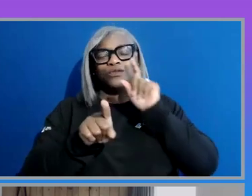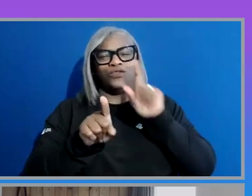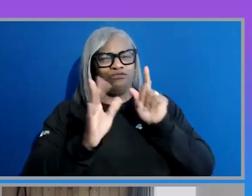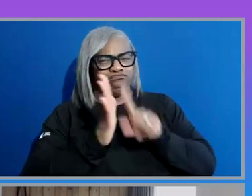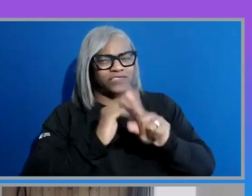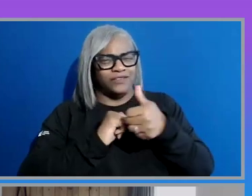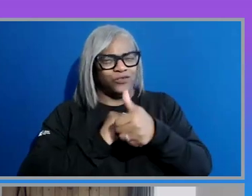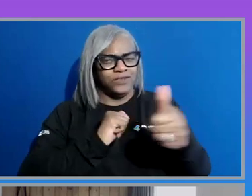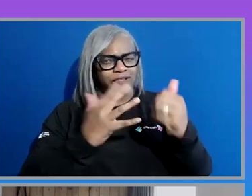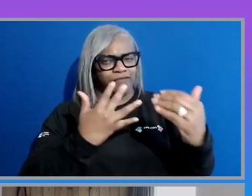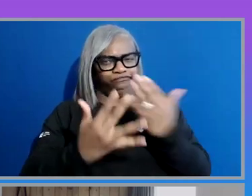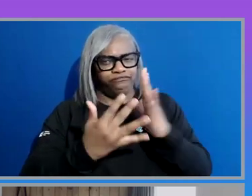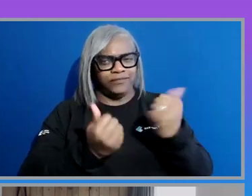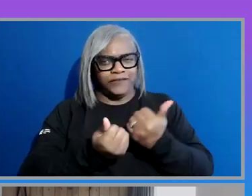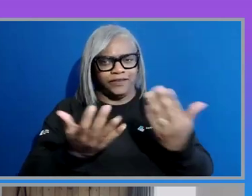checks.